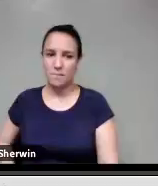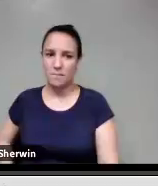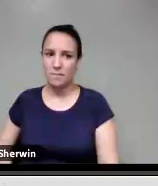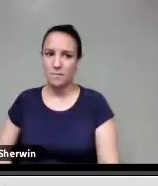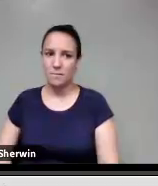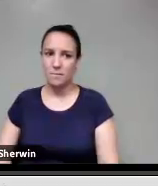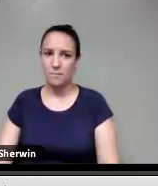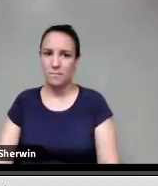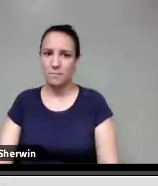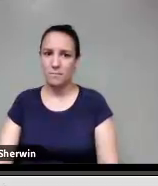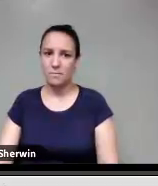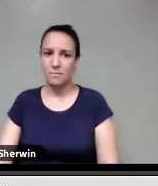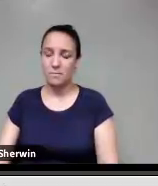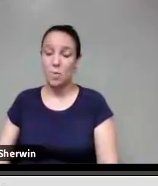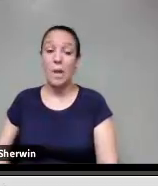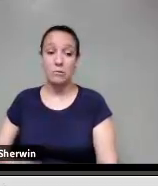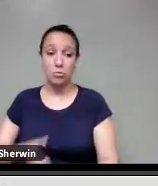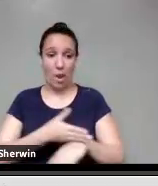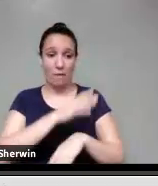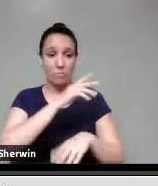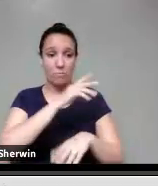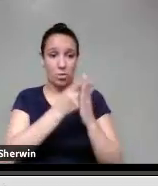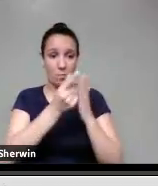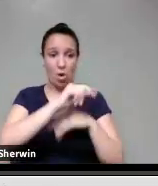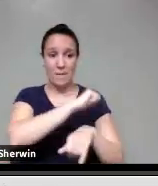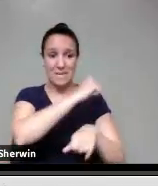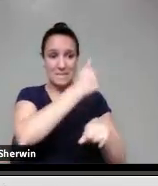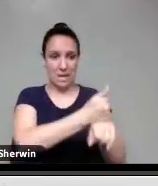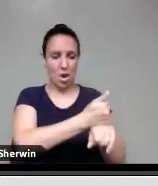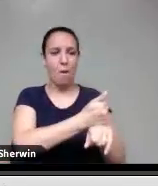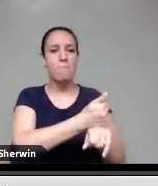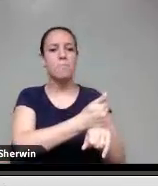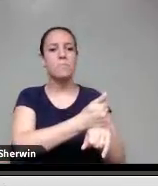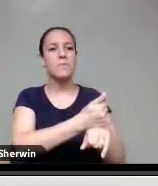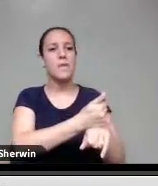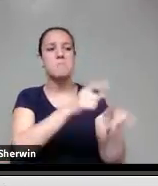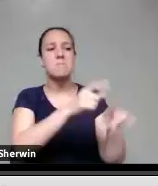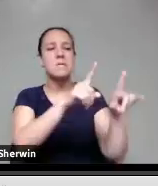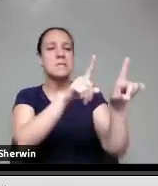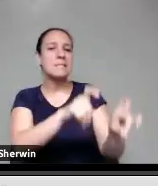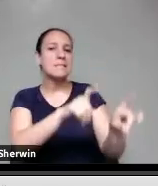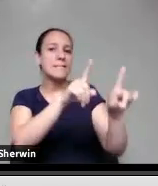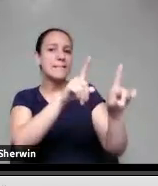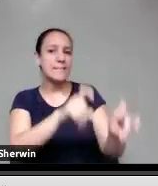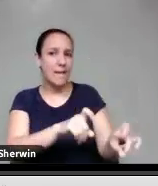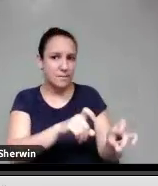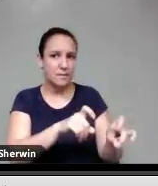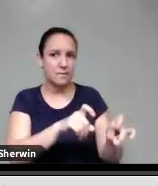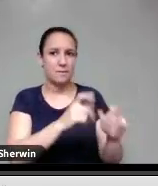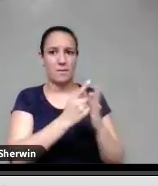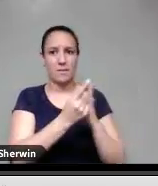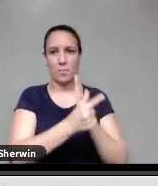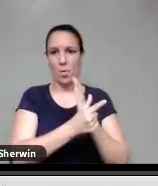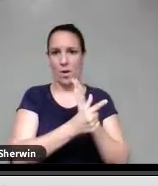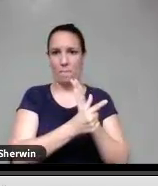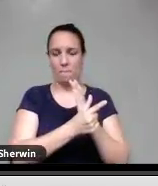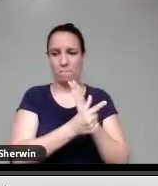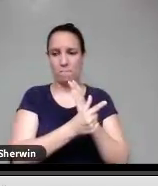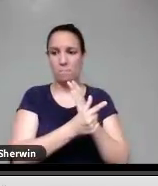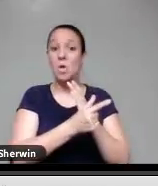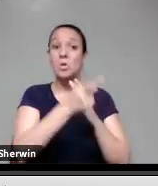them to test programs and services and give you feedback. So maybe you've gone out to a group and they've been very happy to be involved with